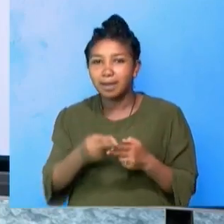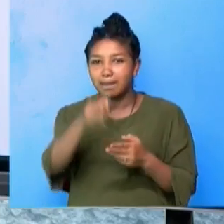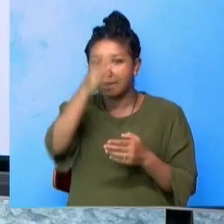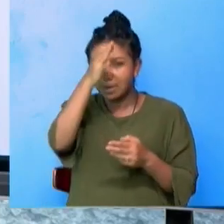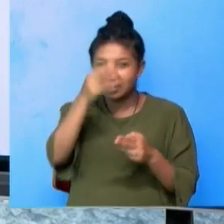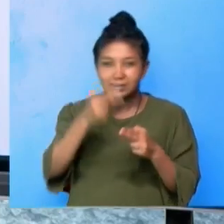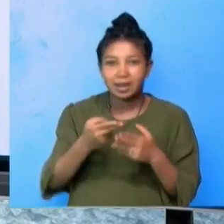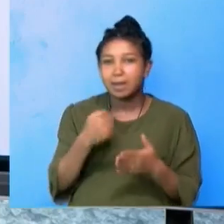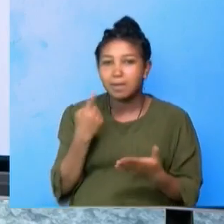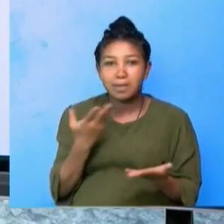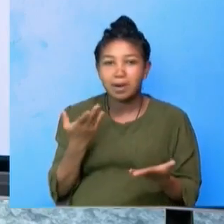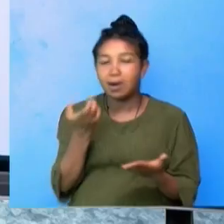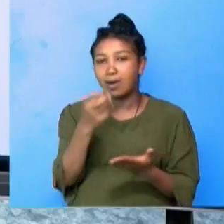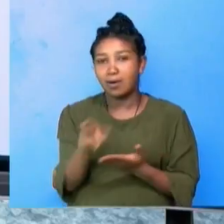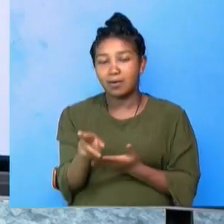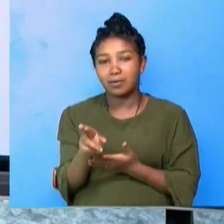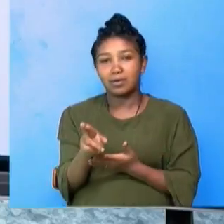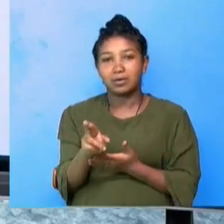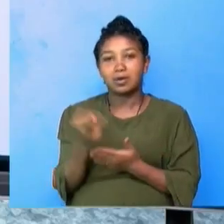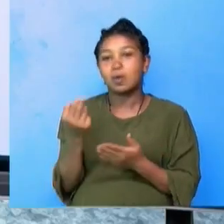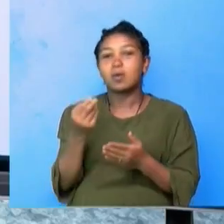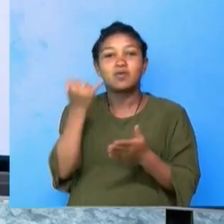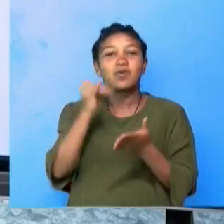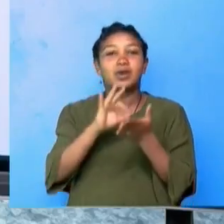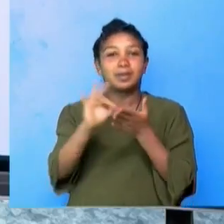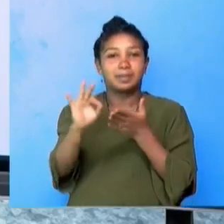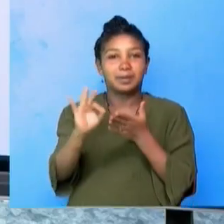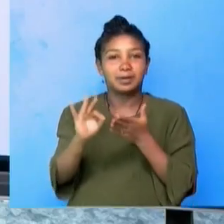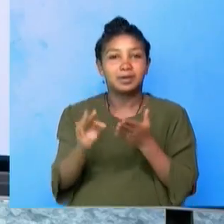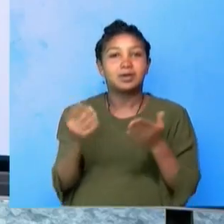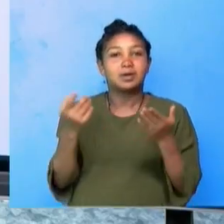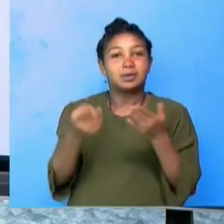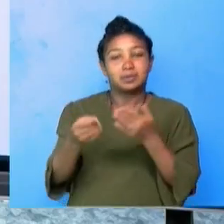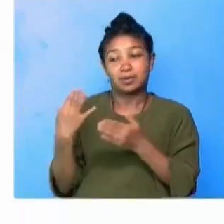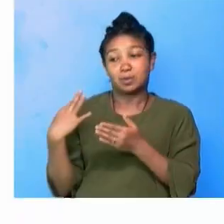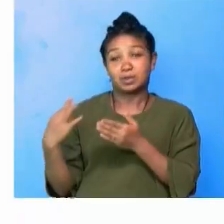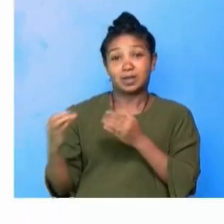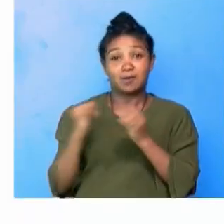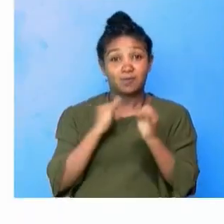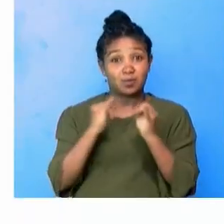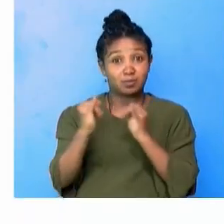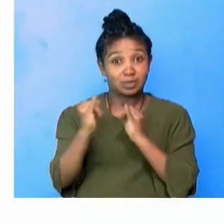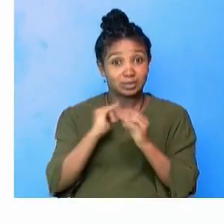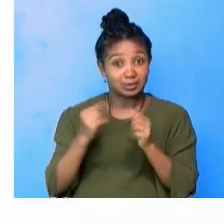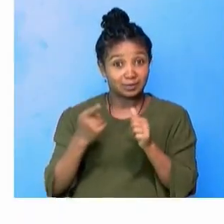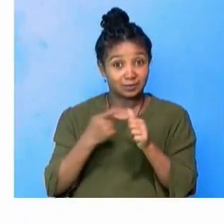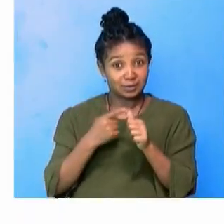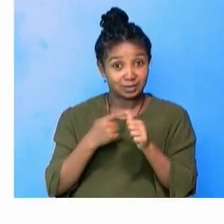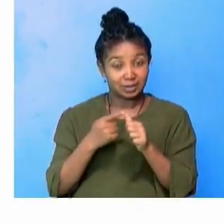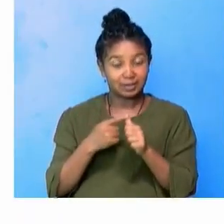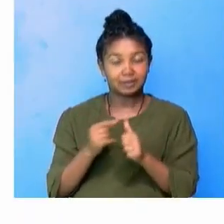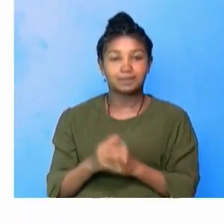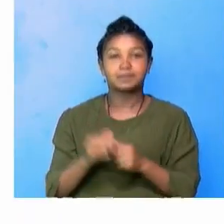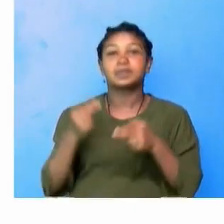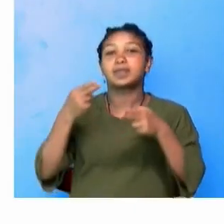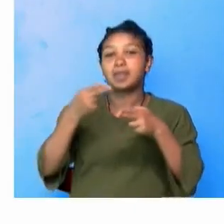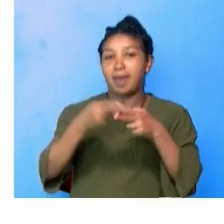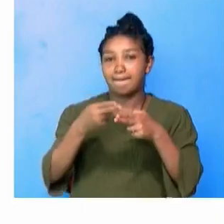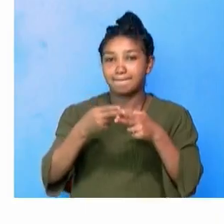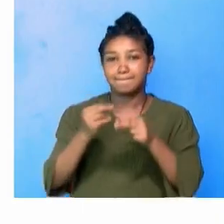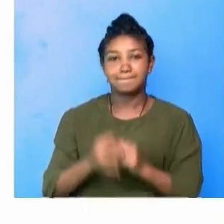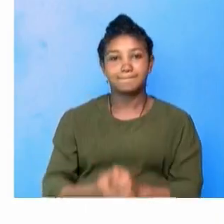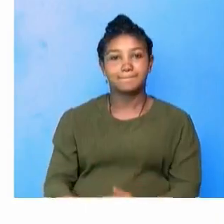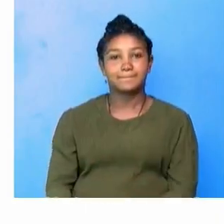name. Also, phone number. So when we come to personal information, the first thing is name.